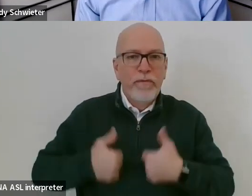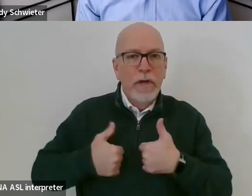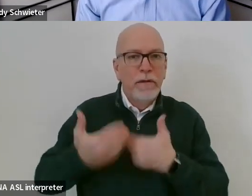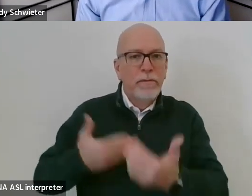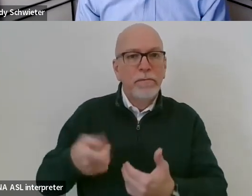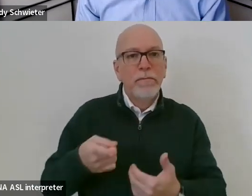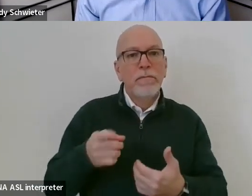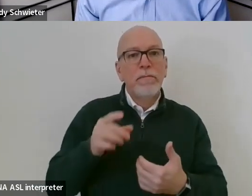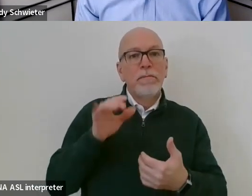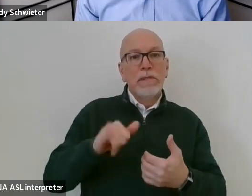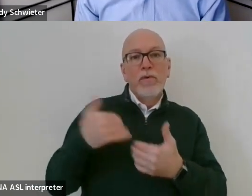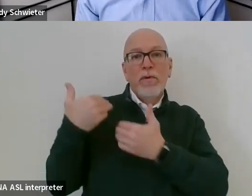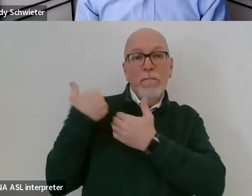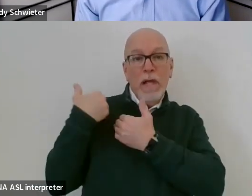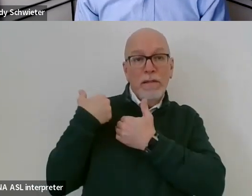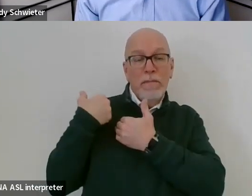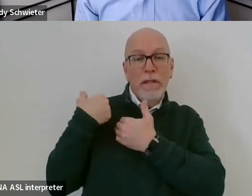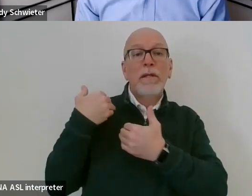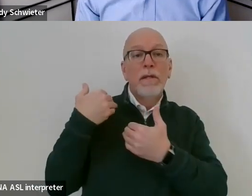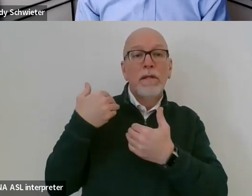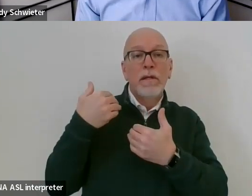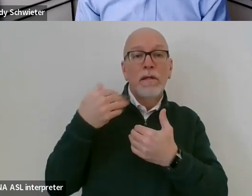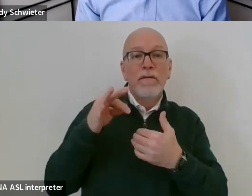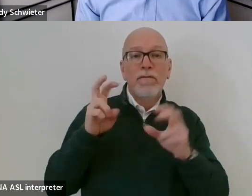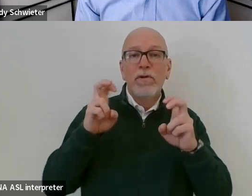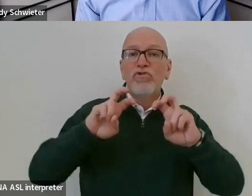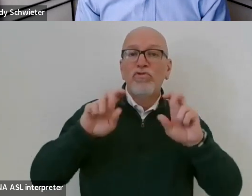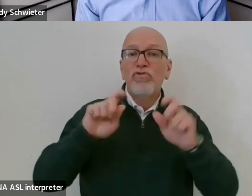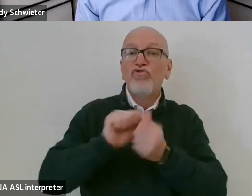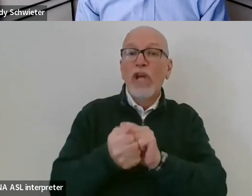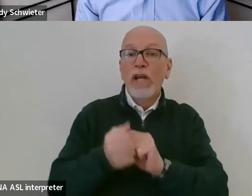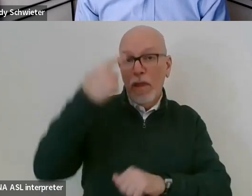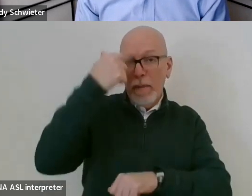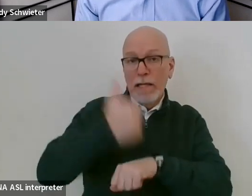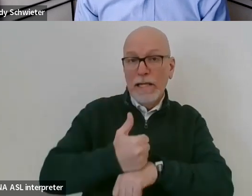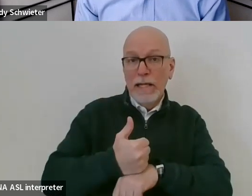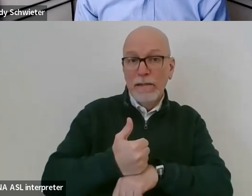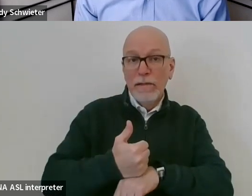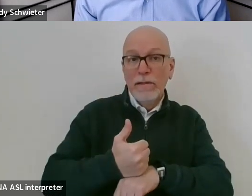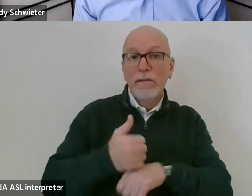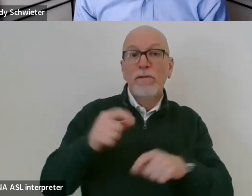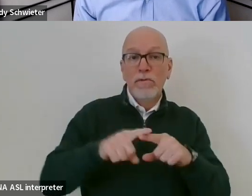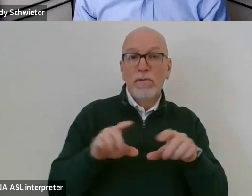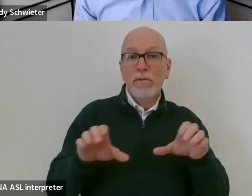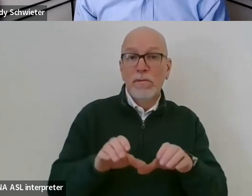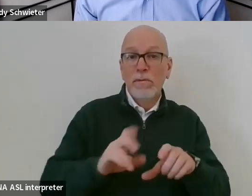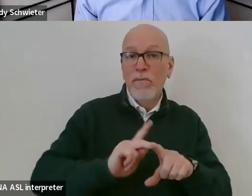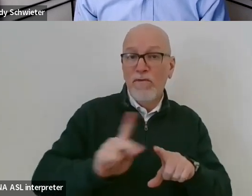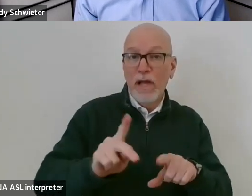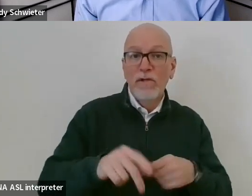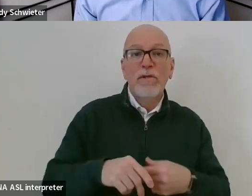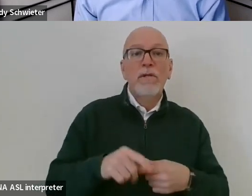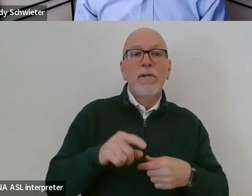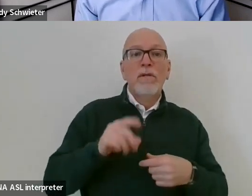that responsibility, the responsibility of changing the mindset in order to perform professionally, right?